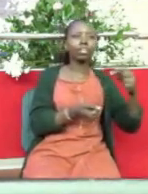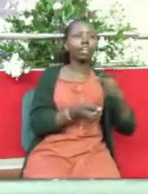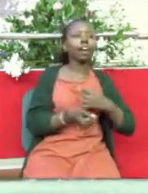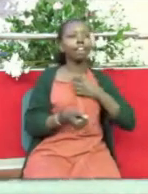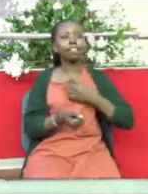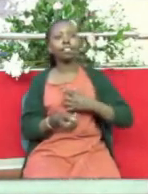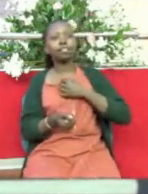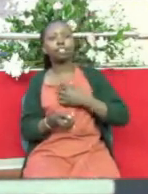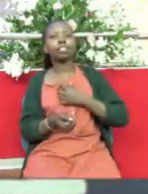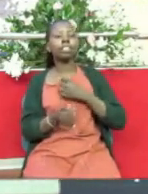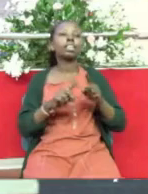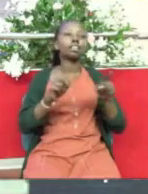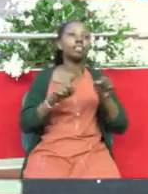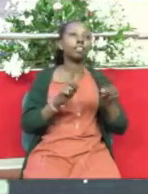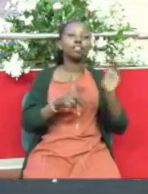our